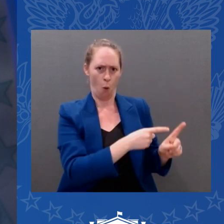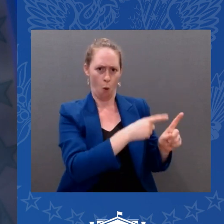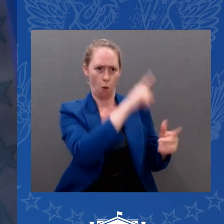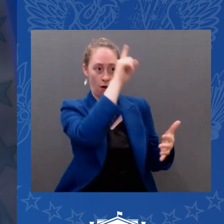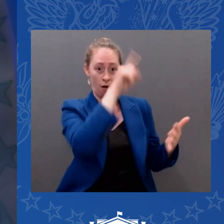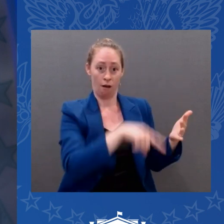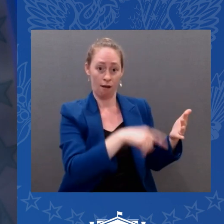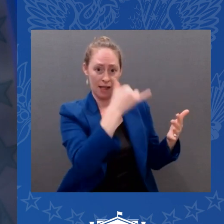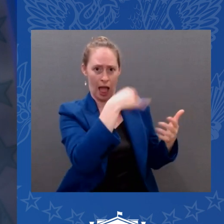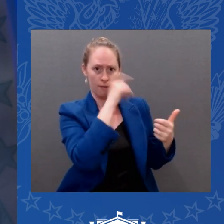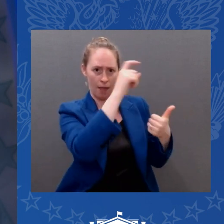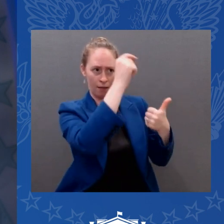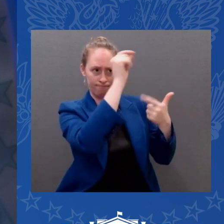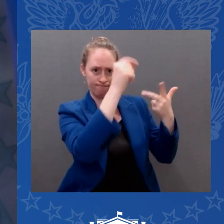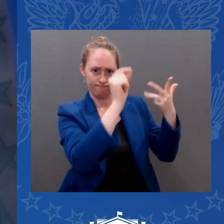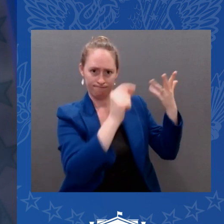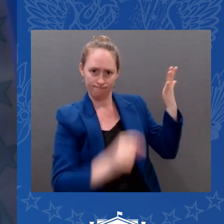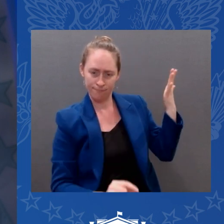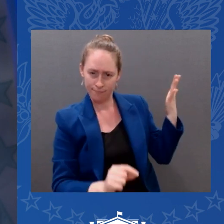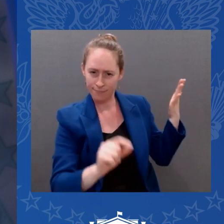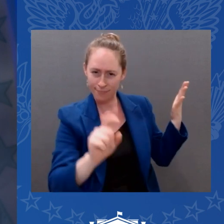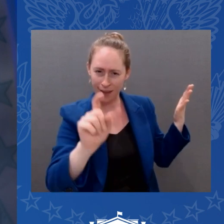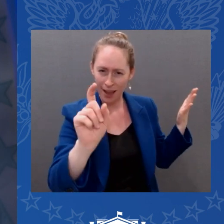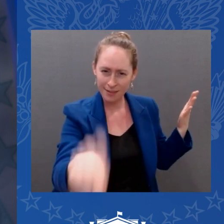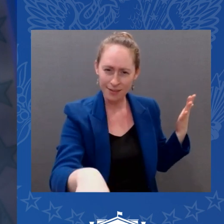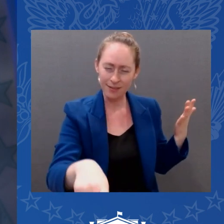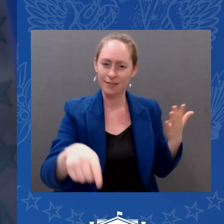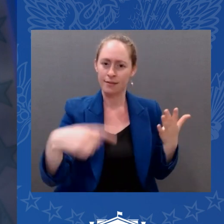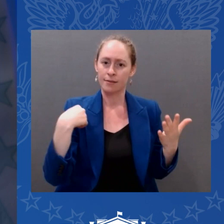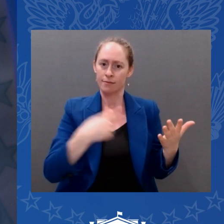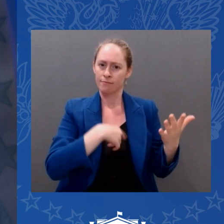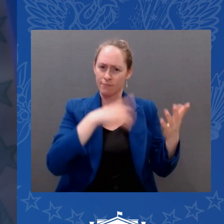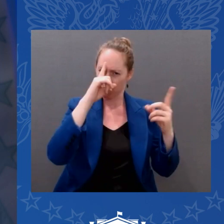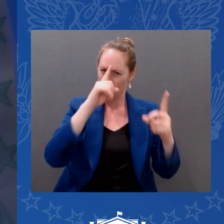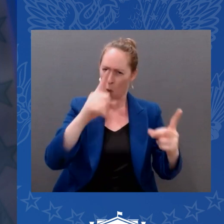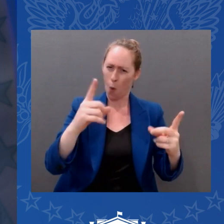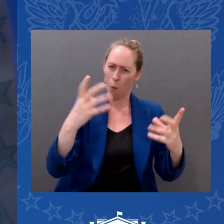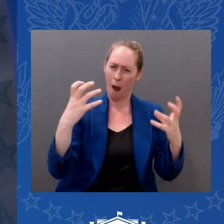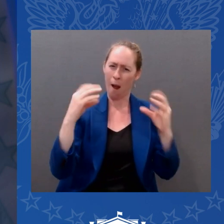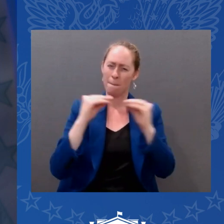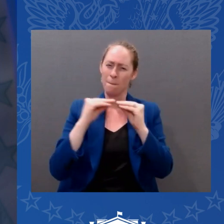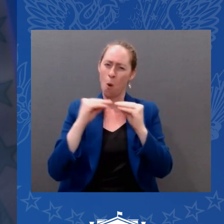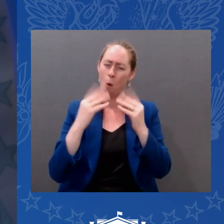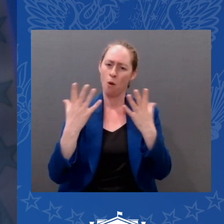are better equipped to meet the challenges of the post-pandemic era.